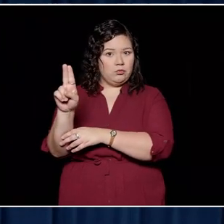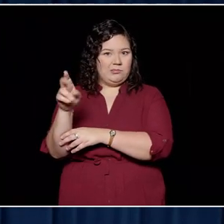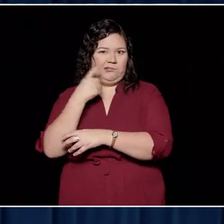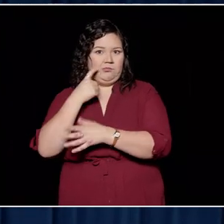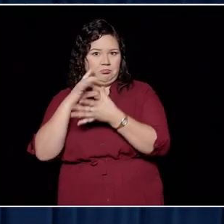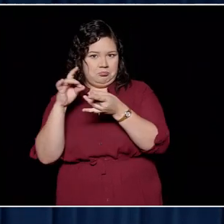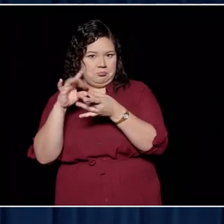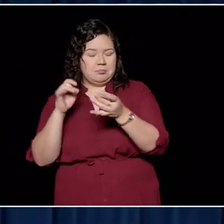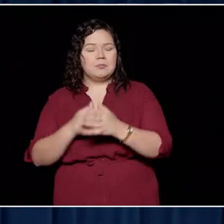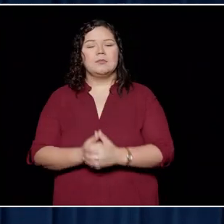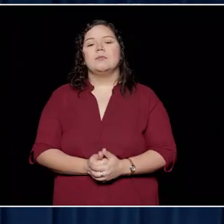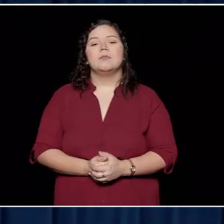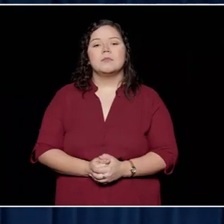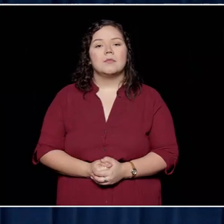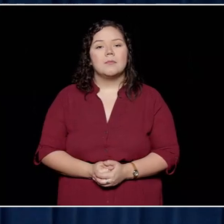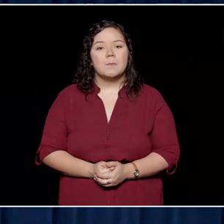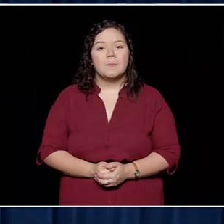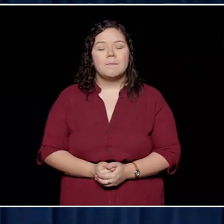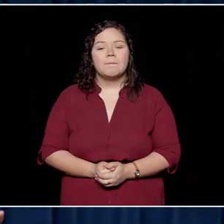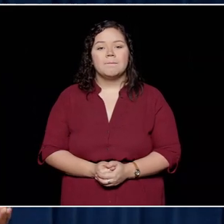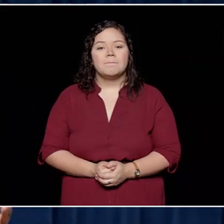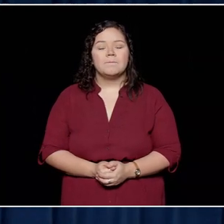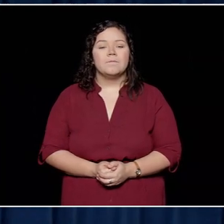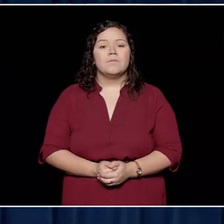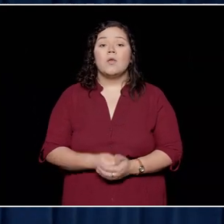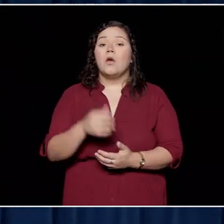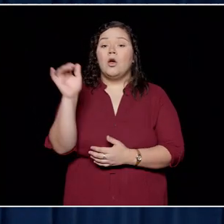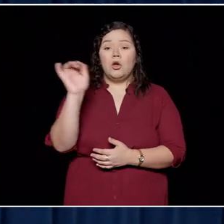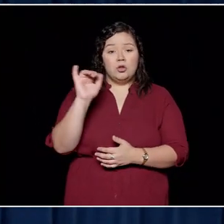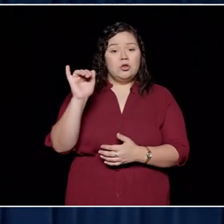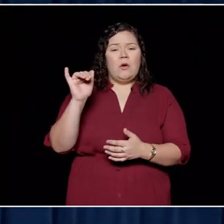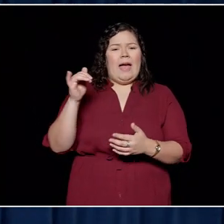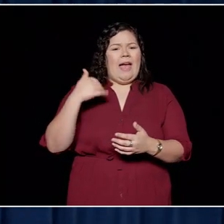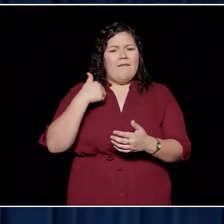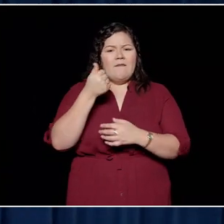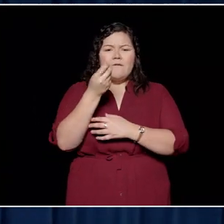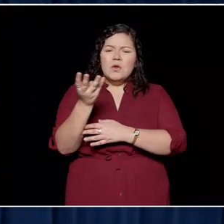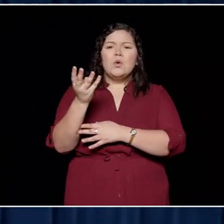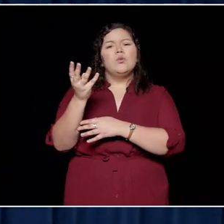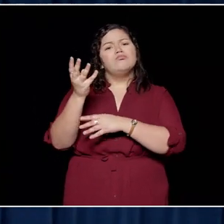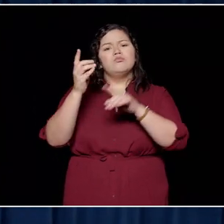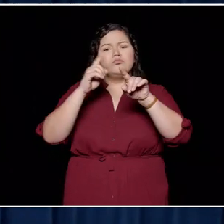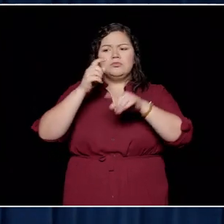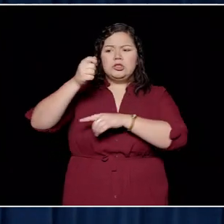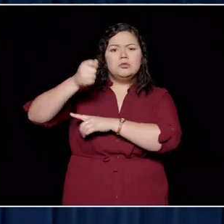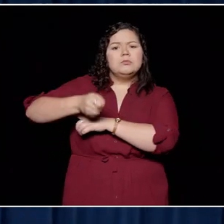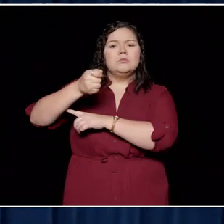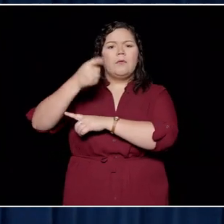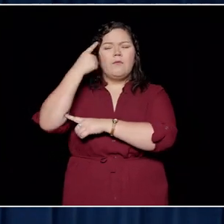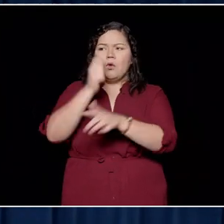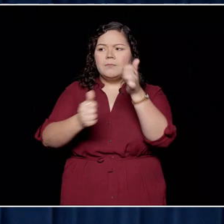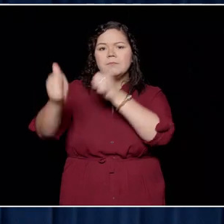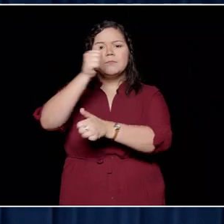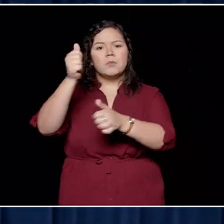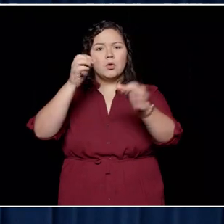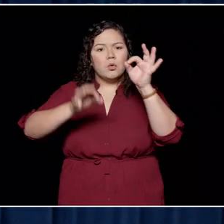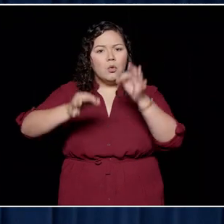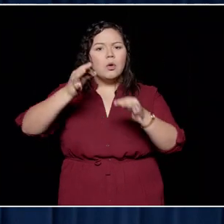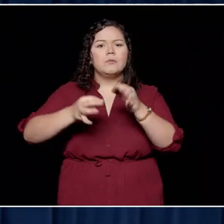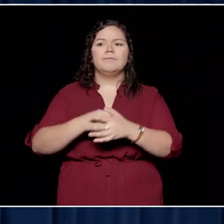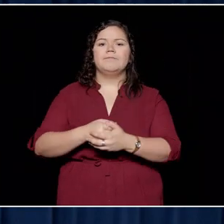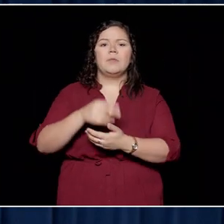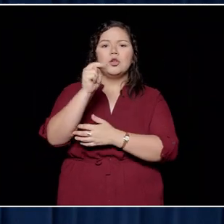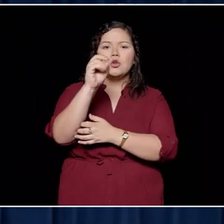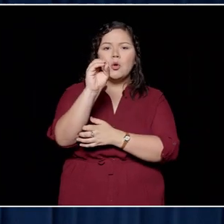heard from. They also include multiple justices of the Supreme Court, Nobel